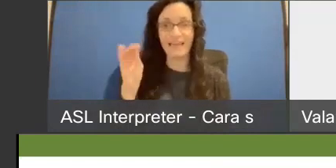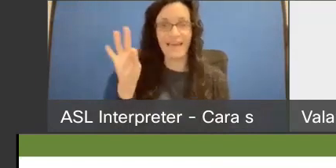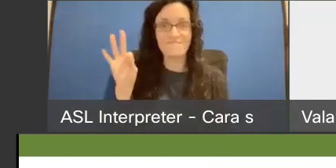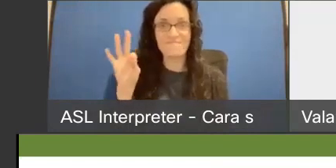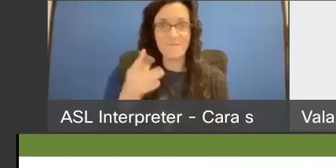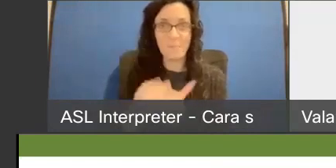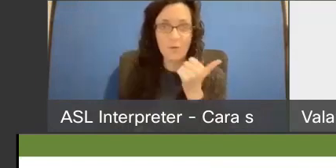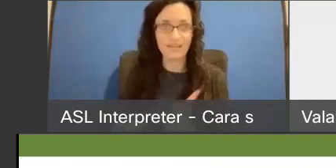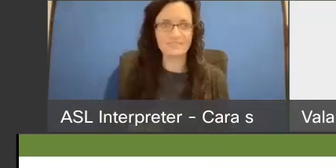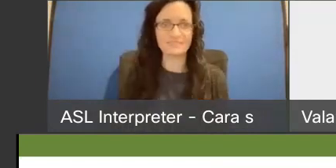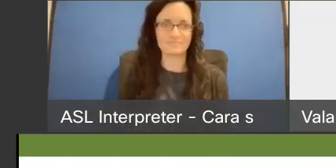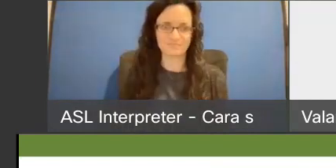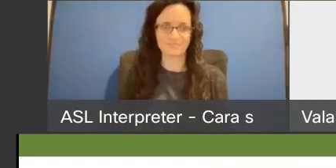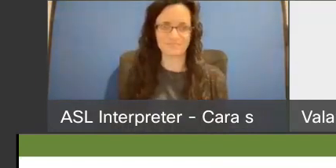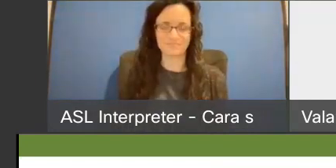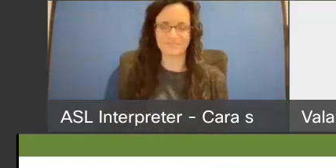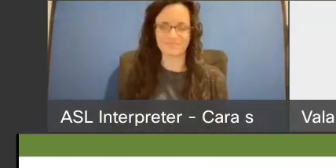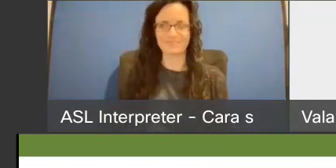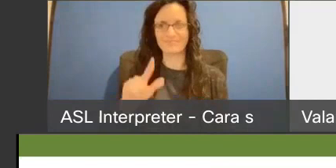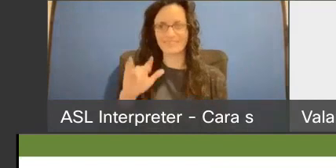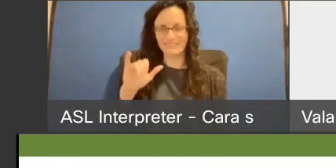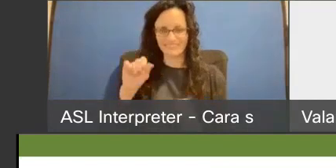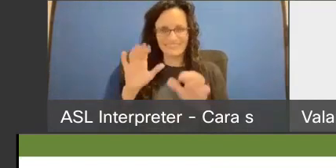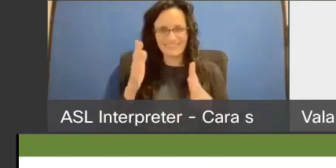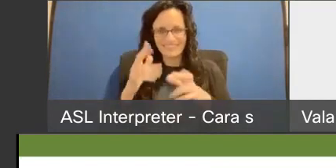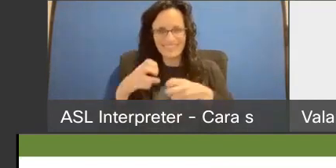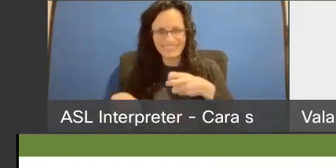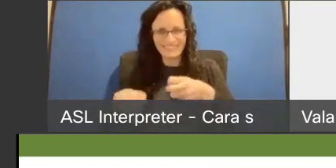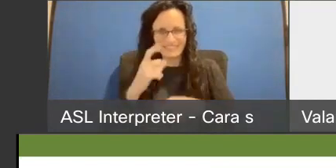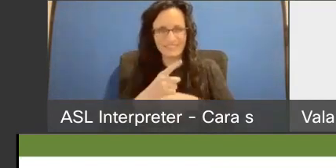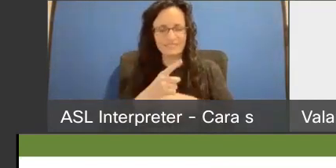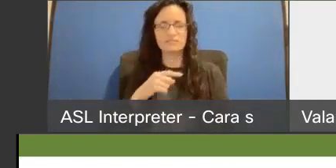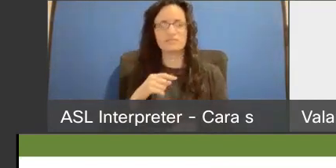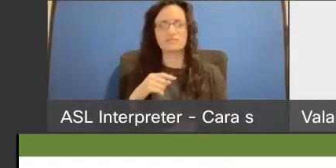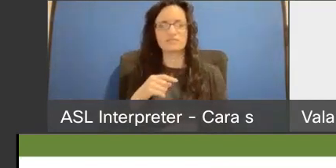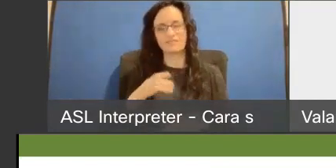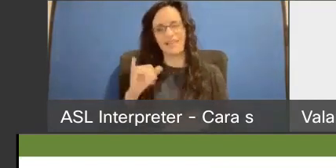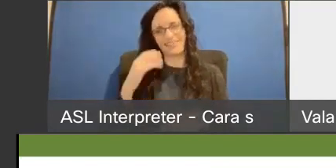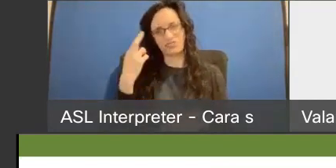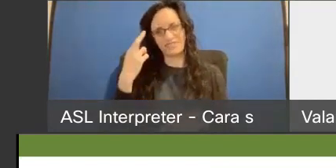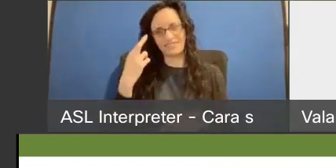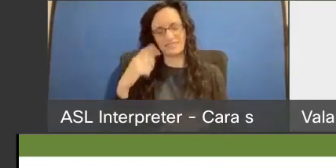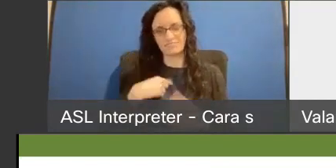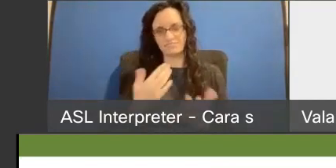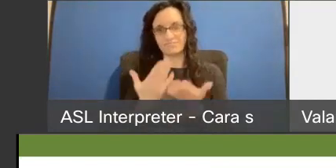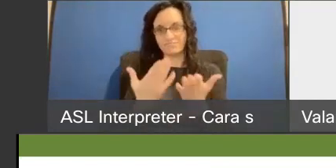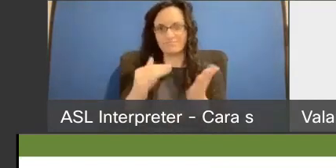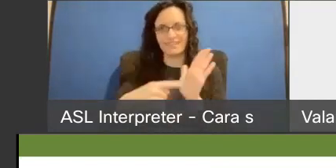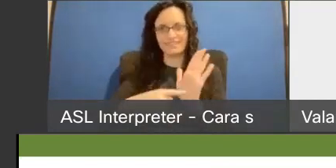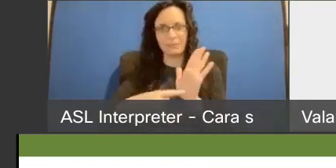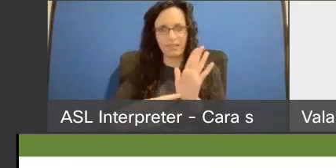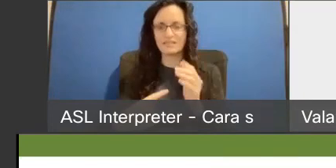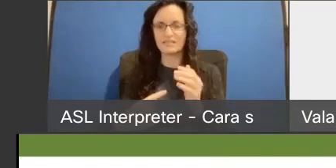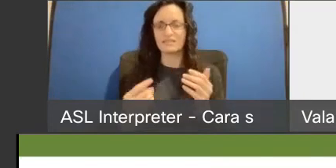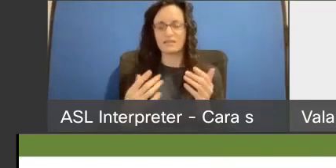F. Great. It's hard, isn't it? It's kind of all over. And that's the purpose here, for us to think together about, well, what's going on when we